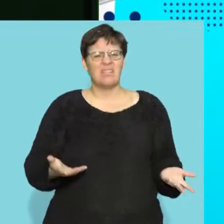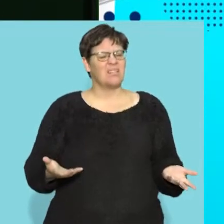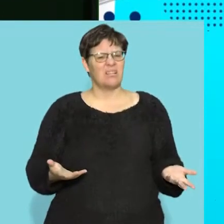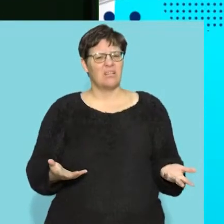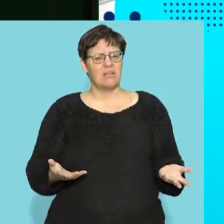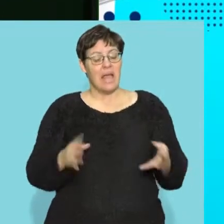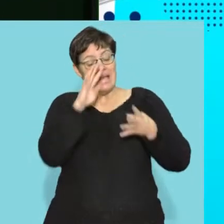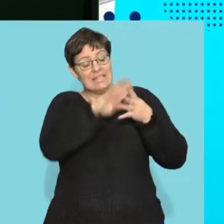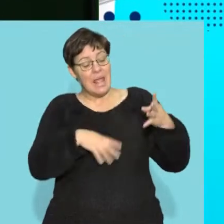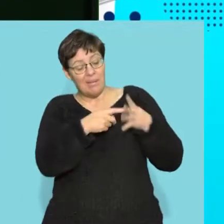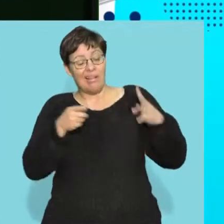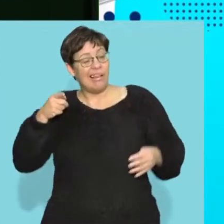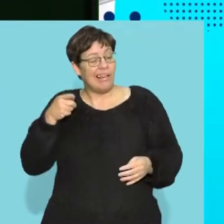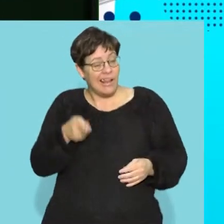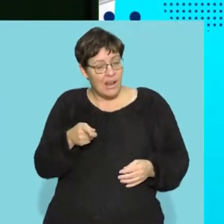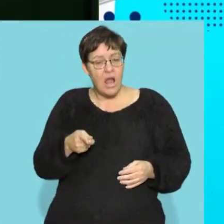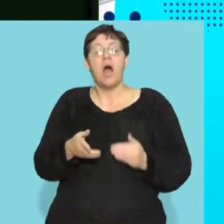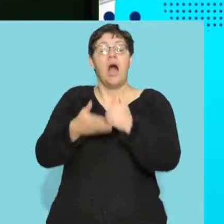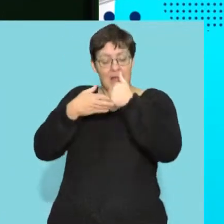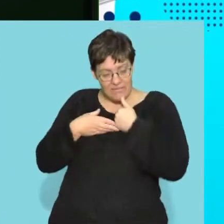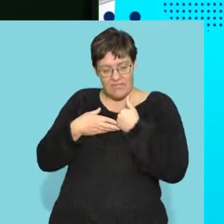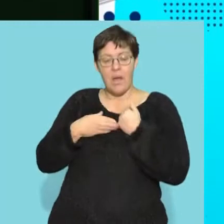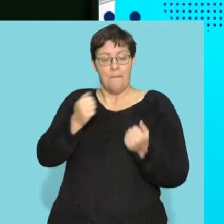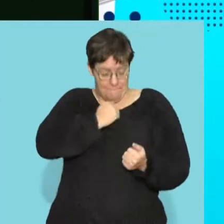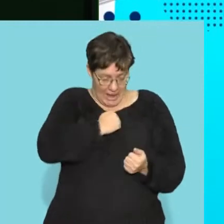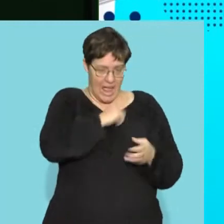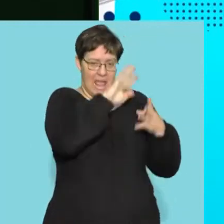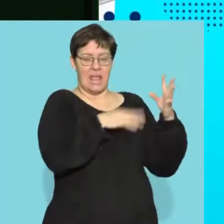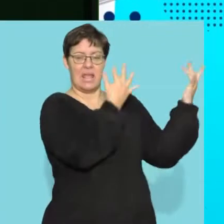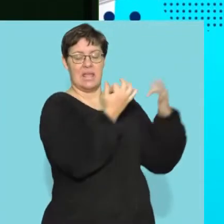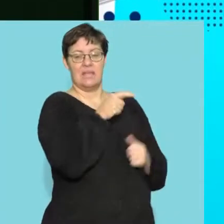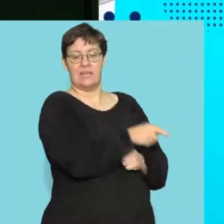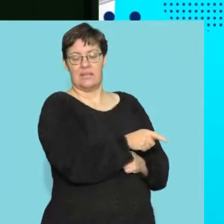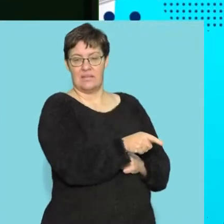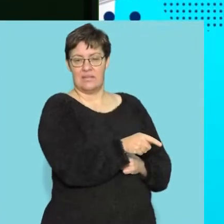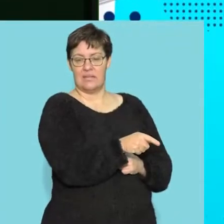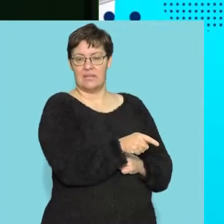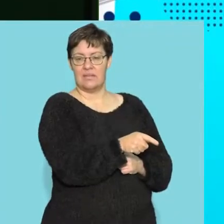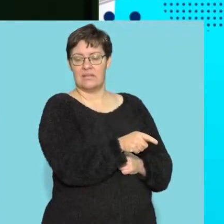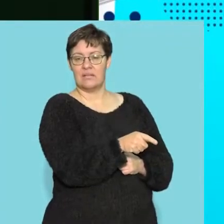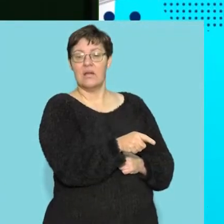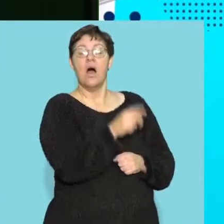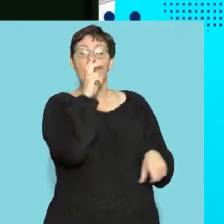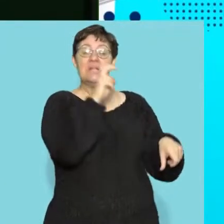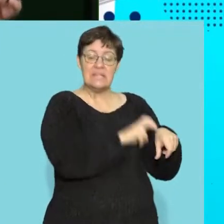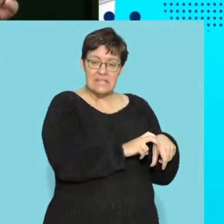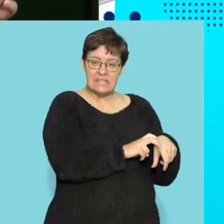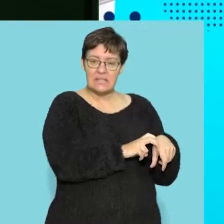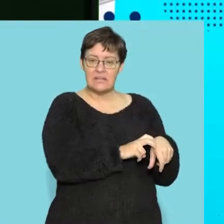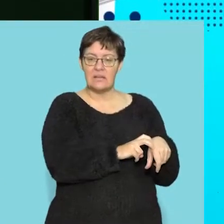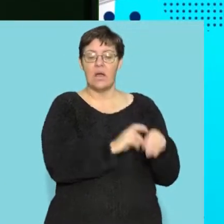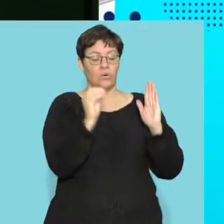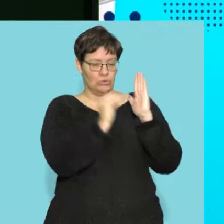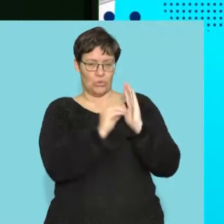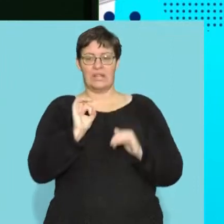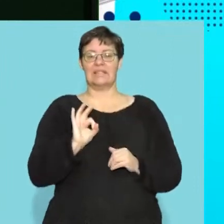that table gives you the carrying value in your calculation. And yes, you're going to need it for note number 3,